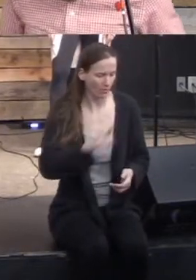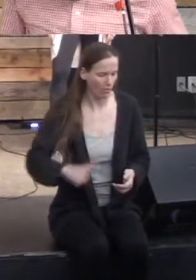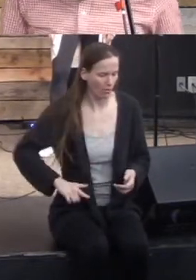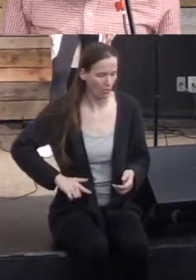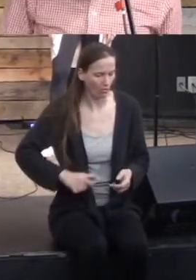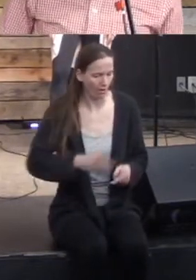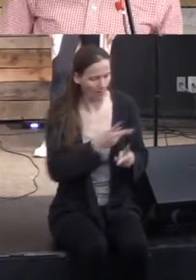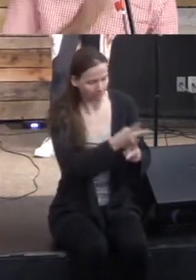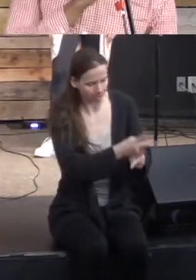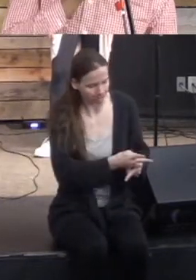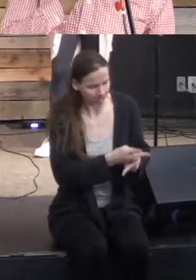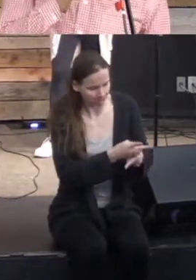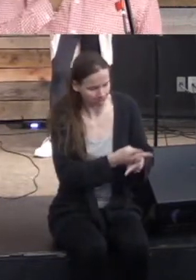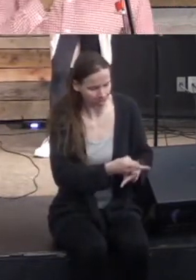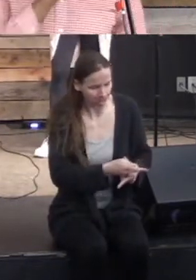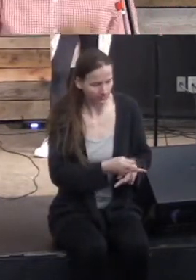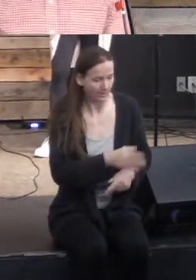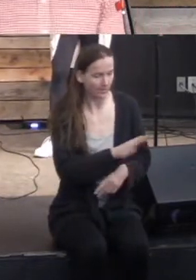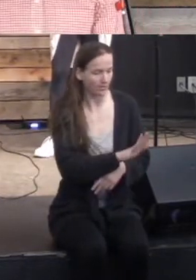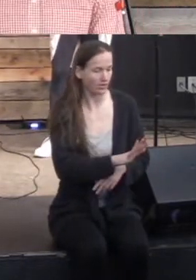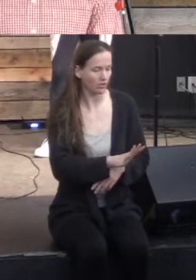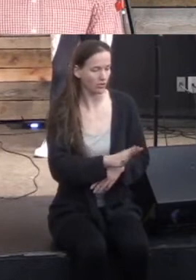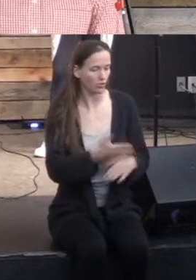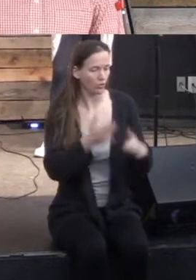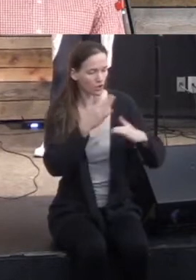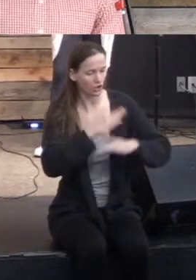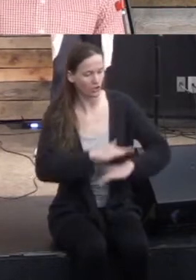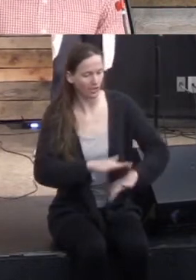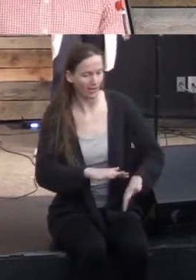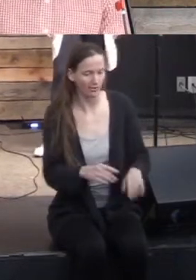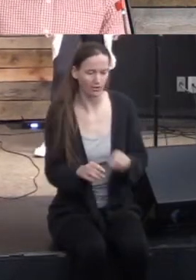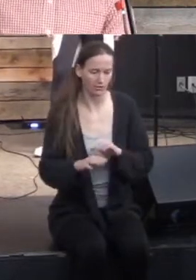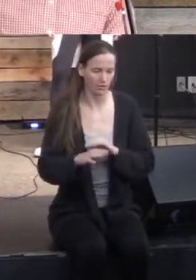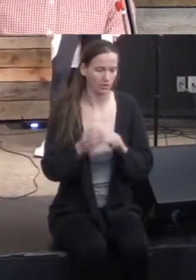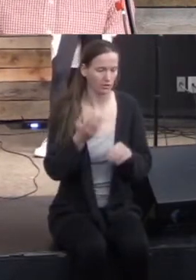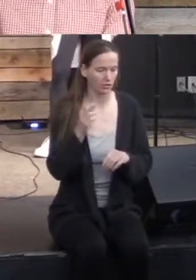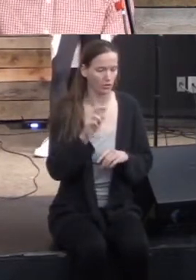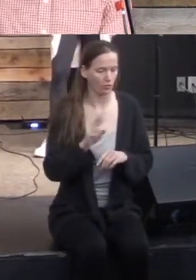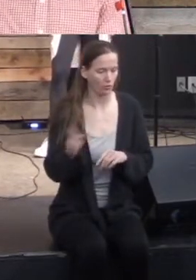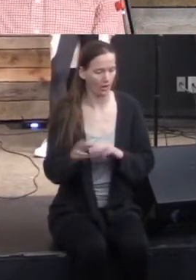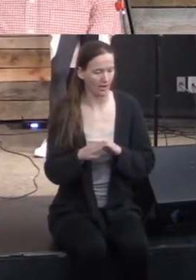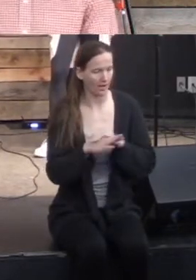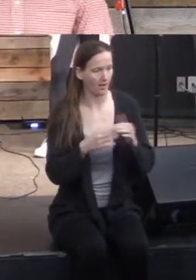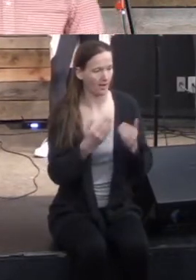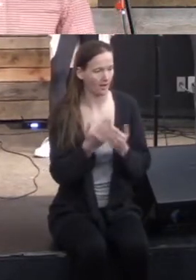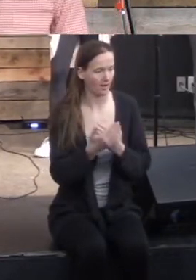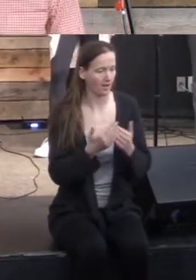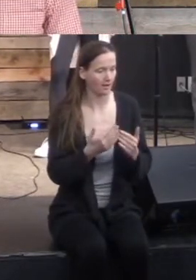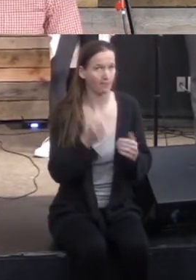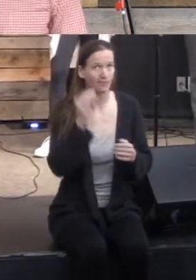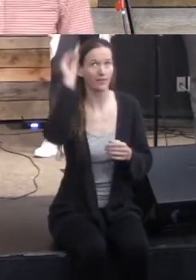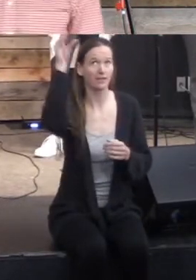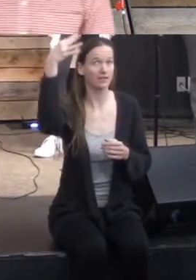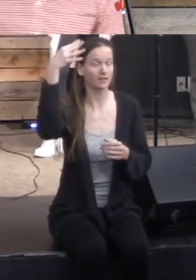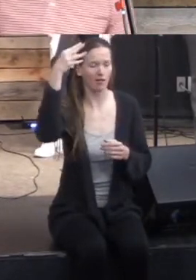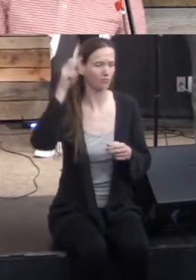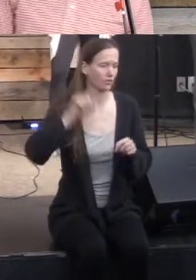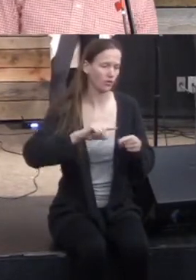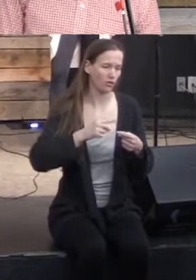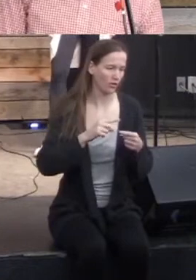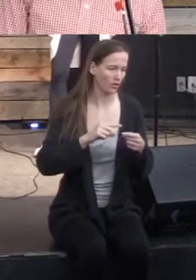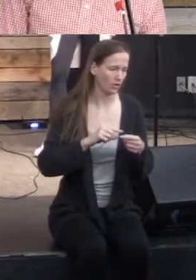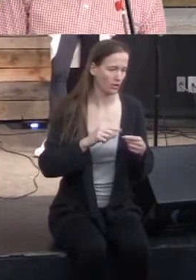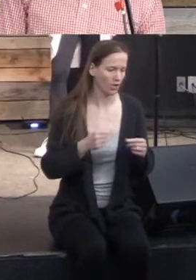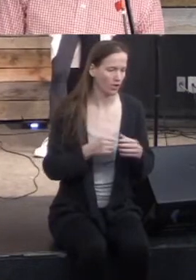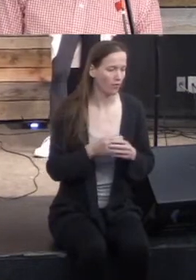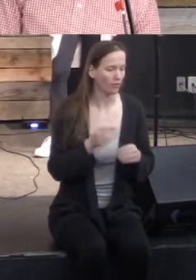you. The Lord is your shade at your right hand. The sun will not harm you by day, nor the moon